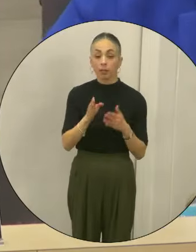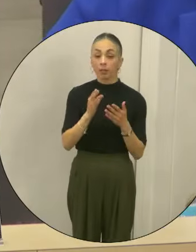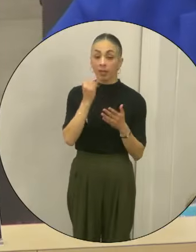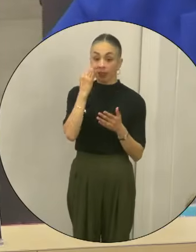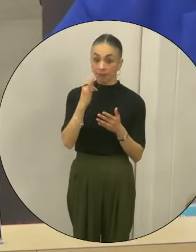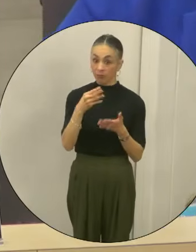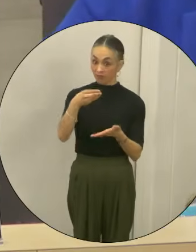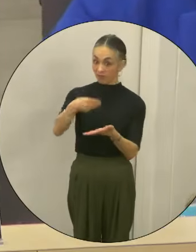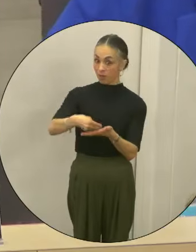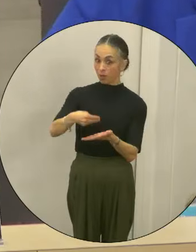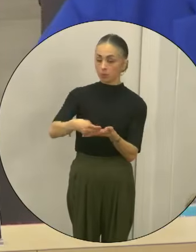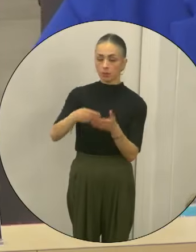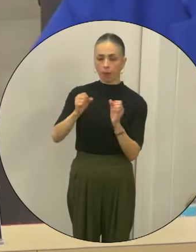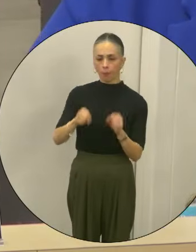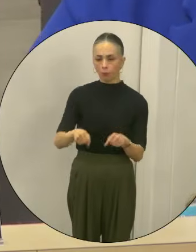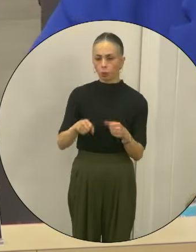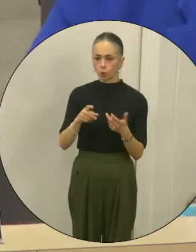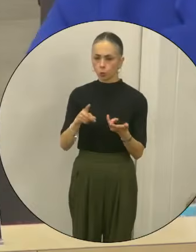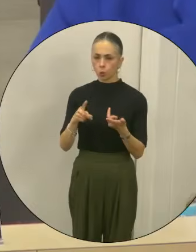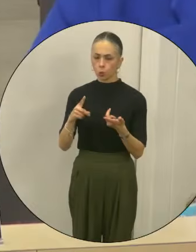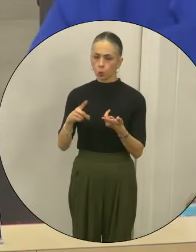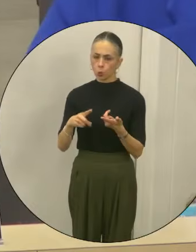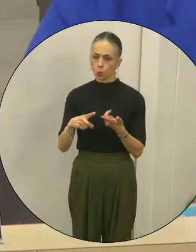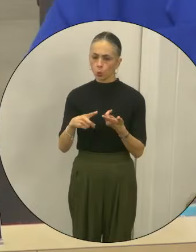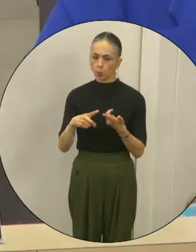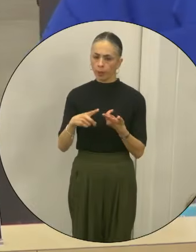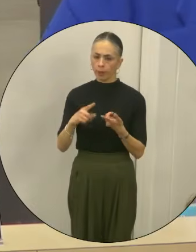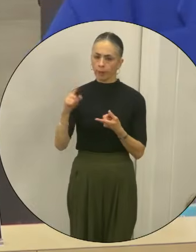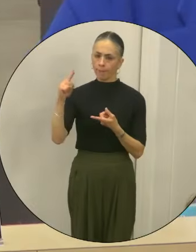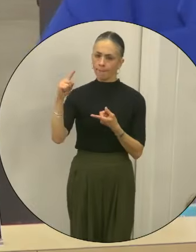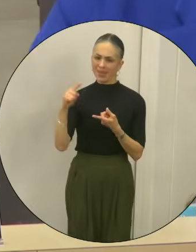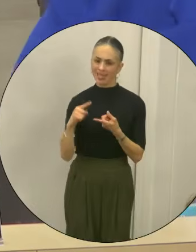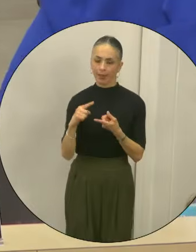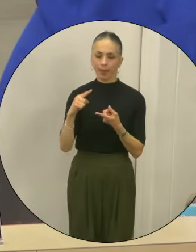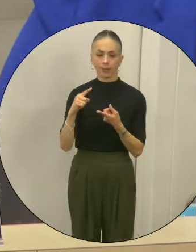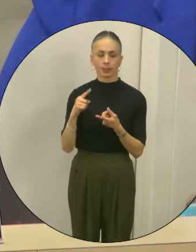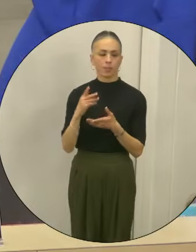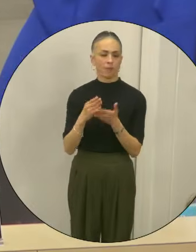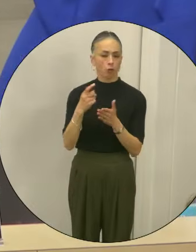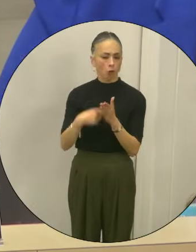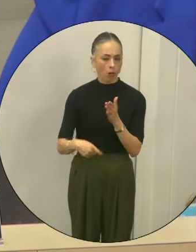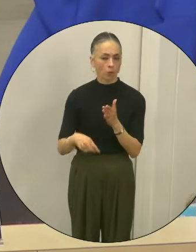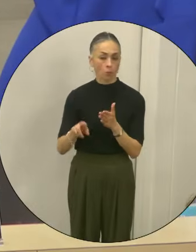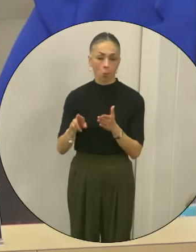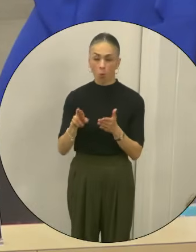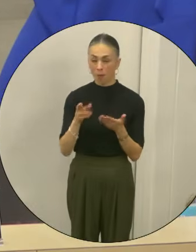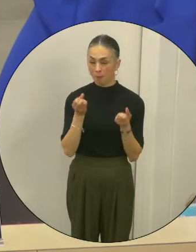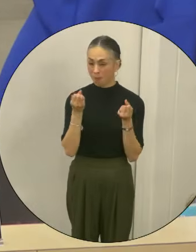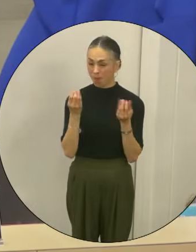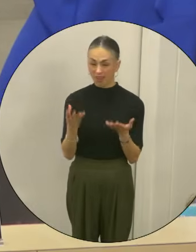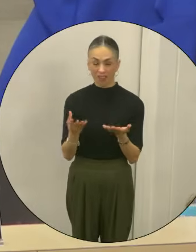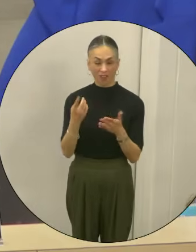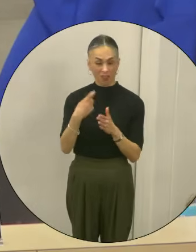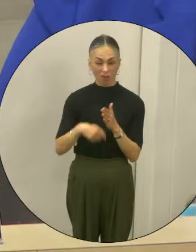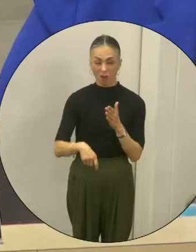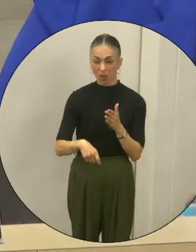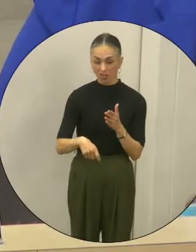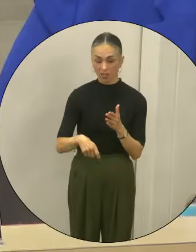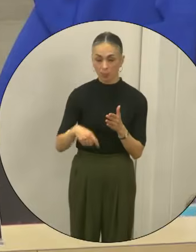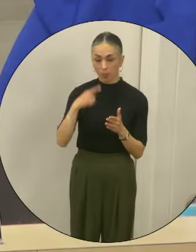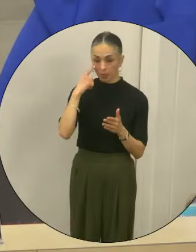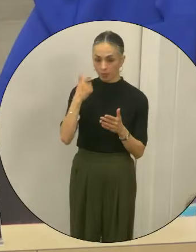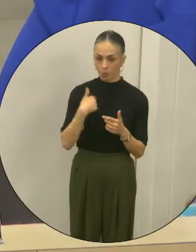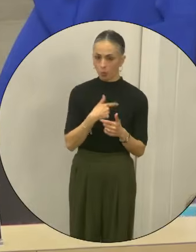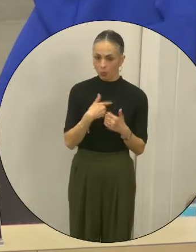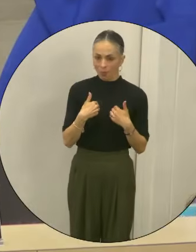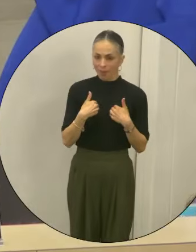these funds were able to mitigate some of those costs, or many of the costs, because we